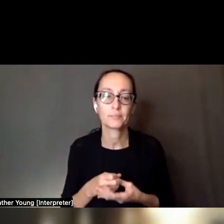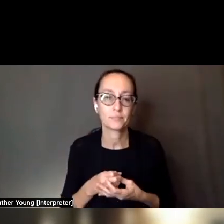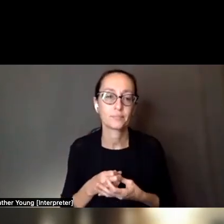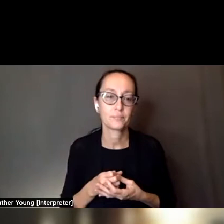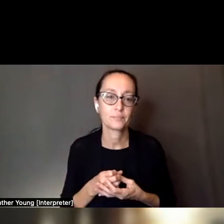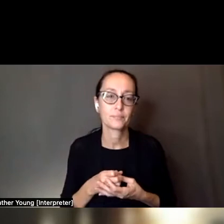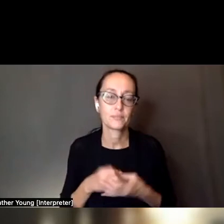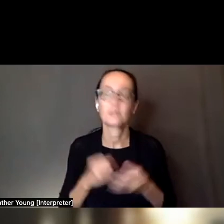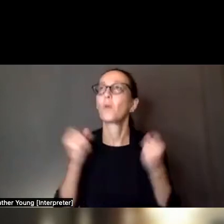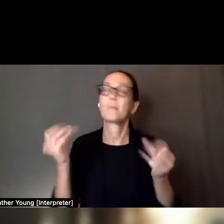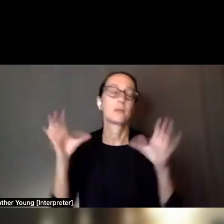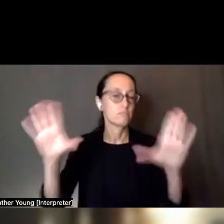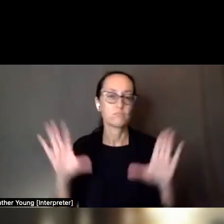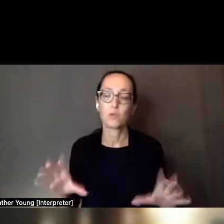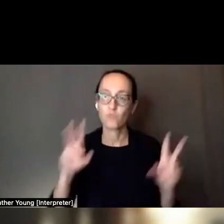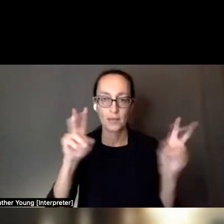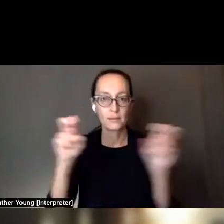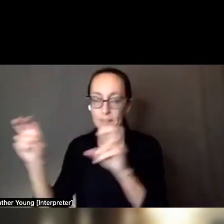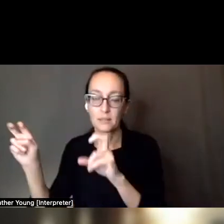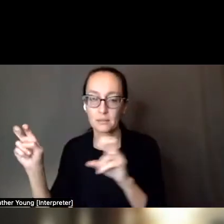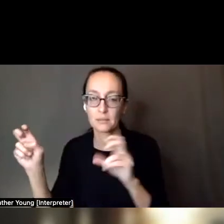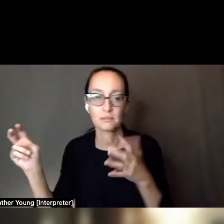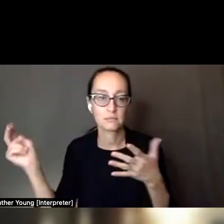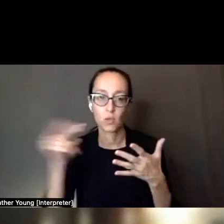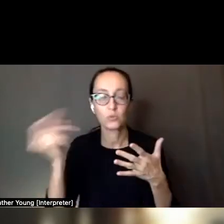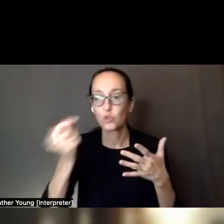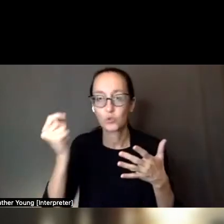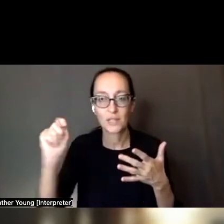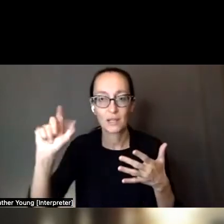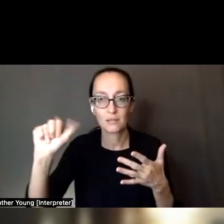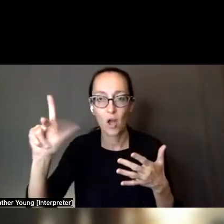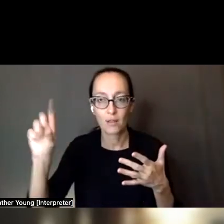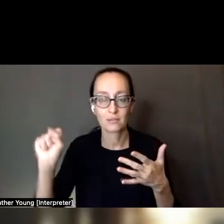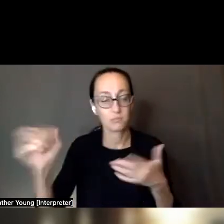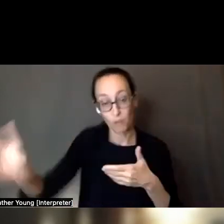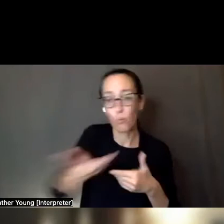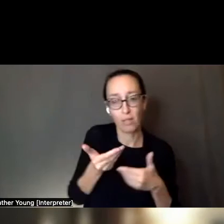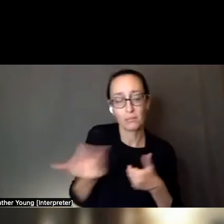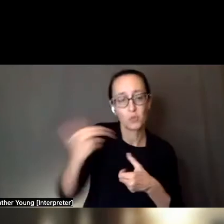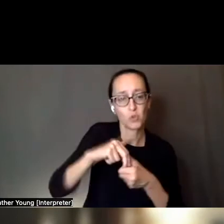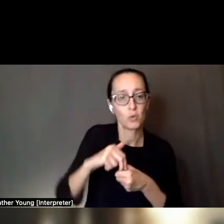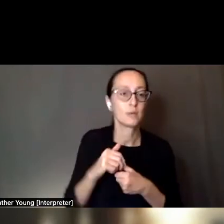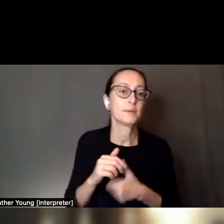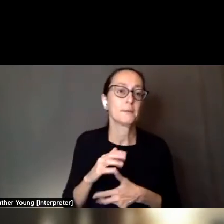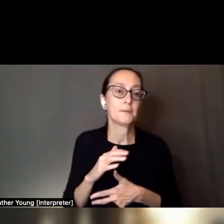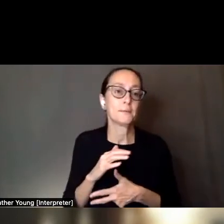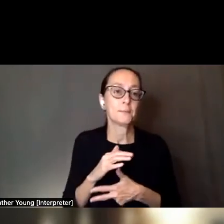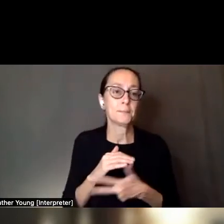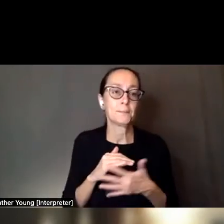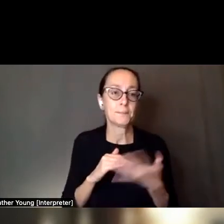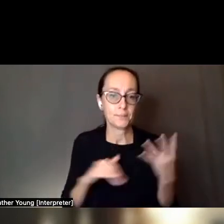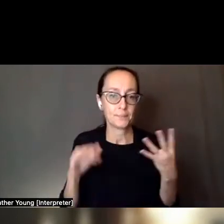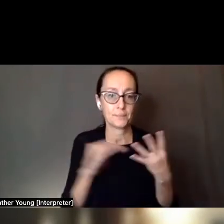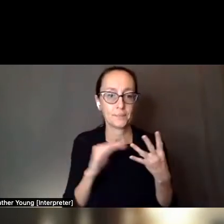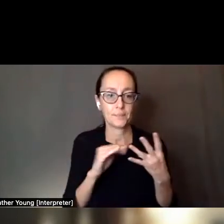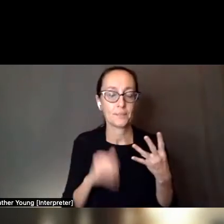great topics. So you're welcome to come on those. And we have a lot of information on what is the cochlear implant. I didn't